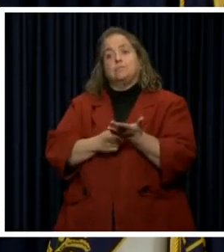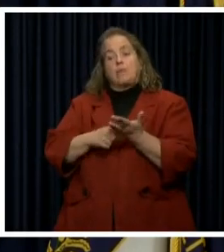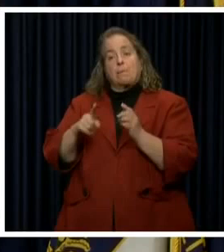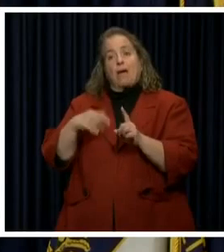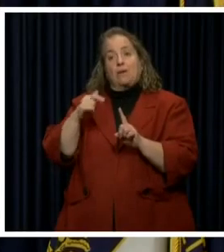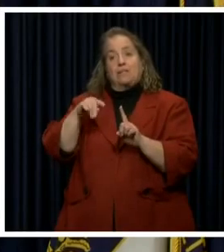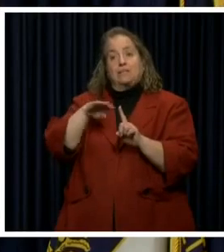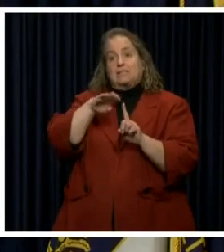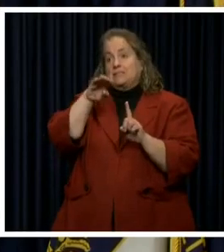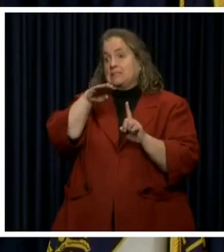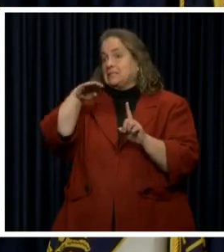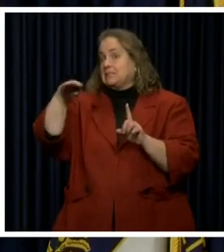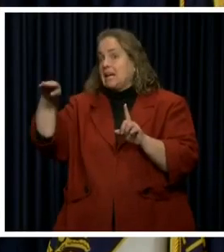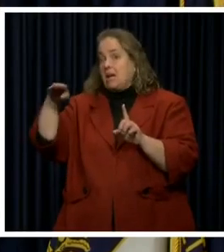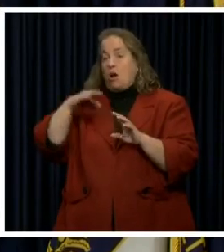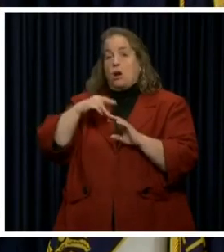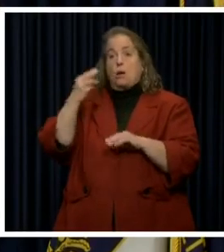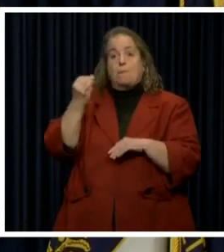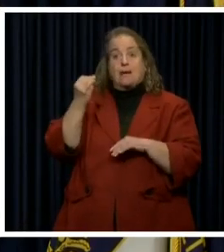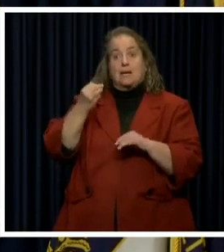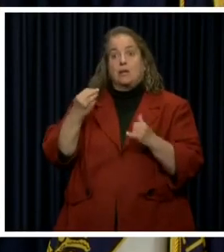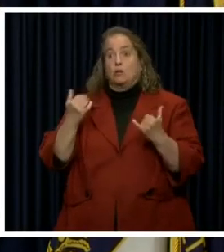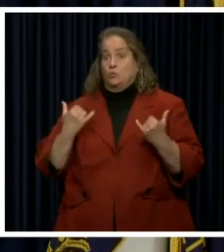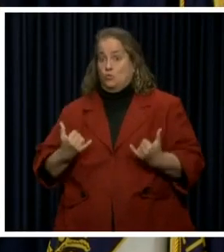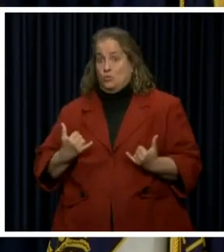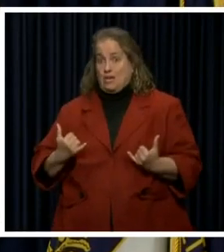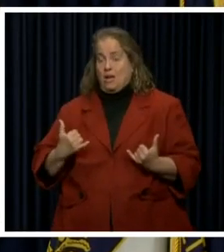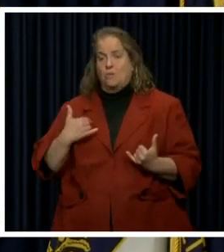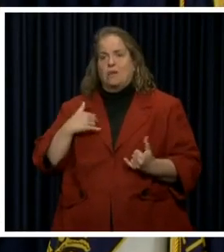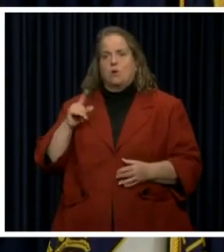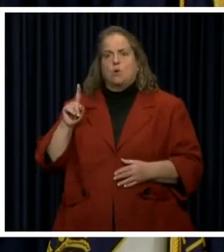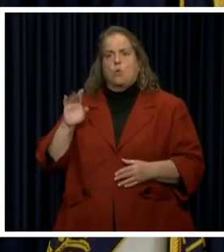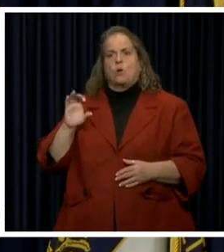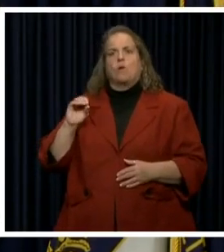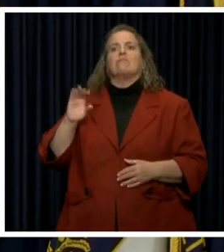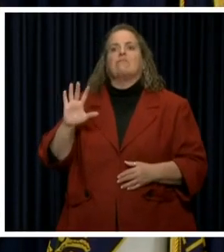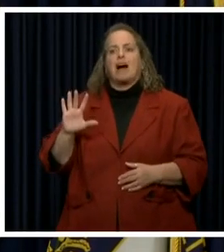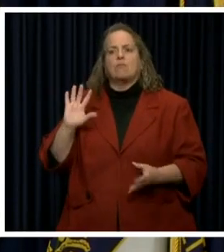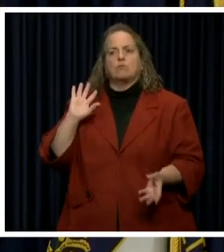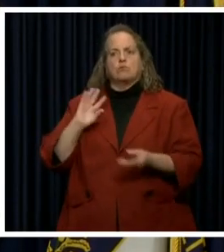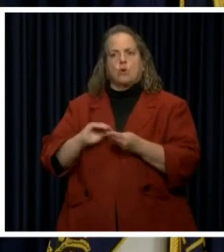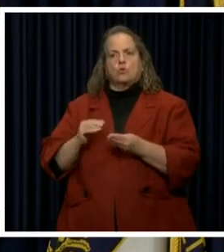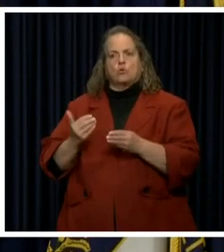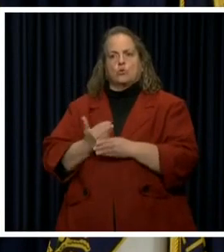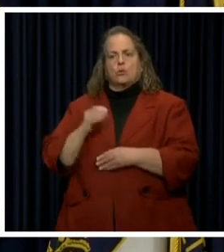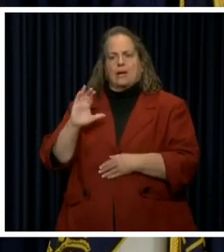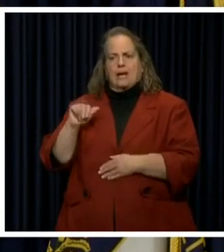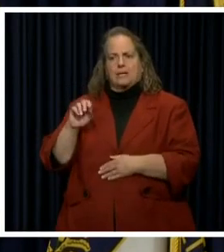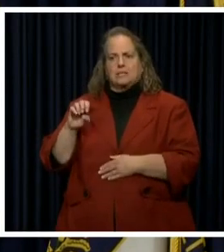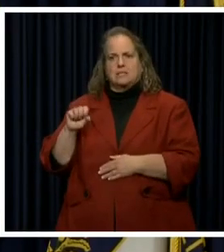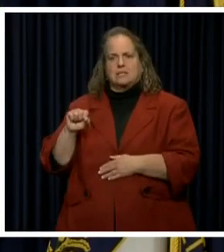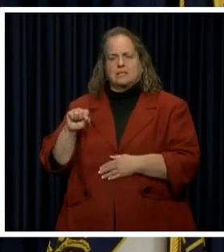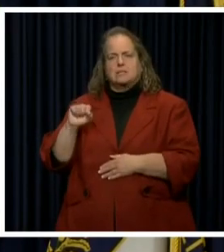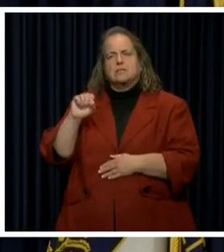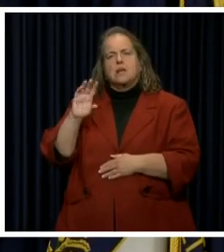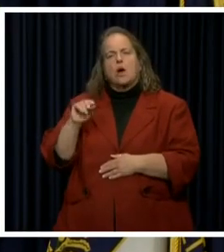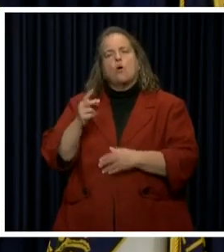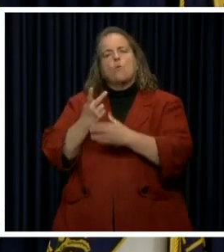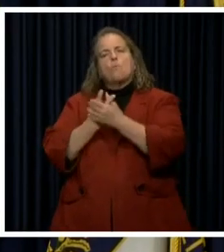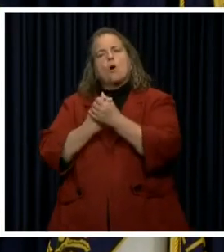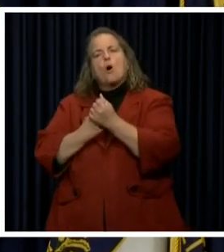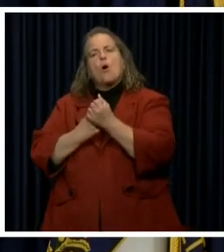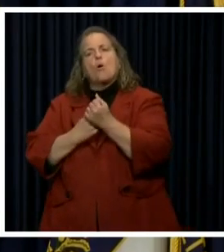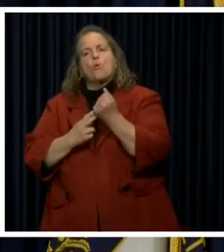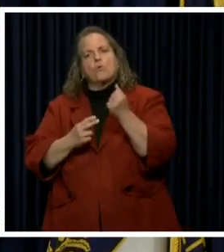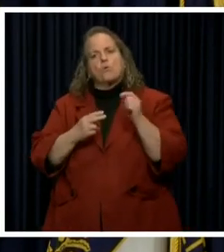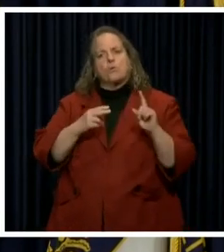steady on Monday, today, we have 105 total new cases. So both of those